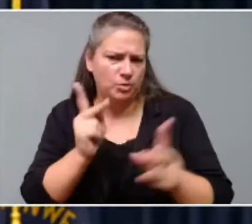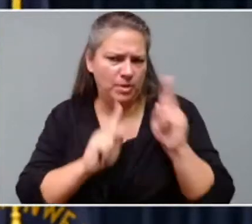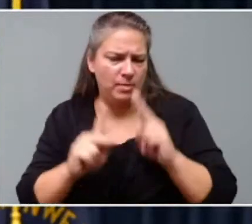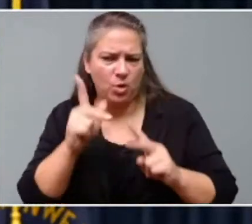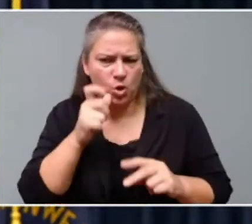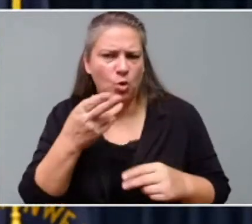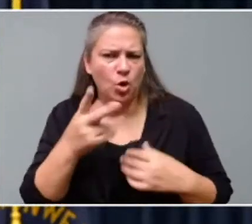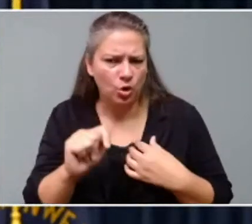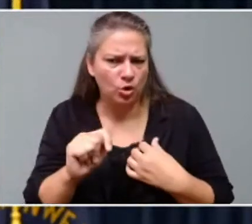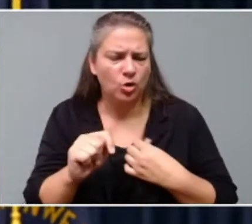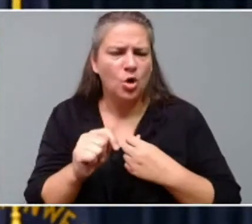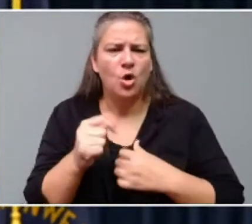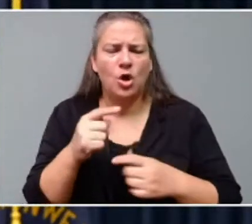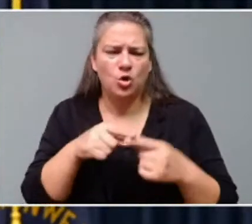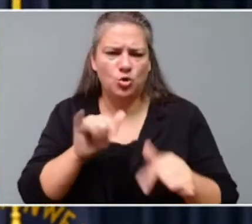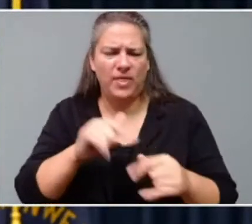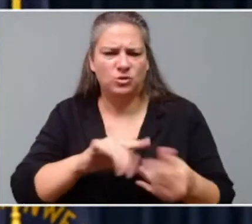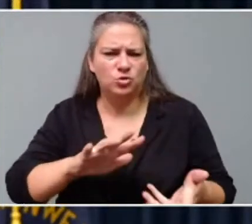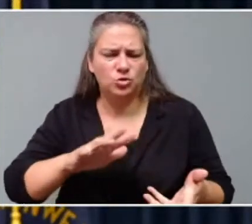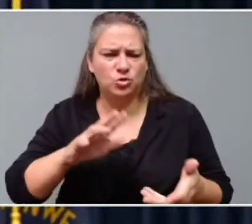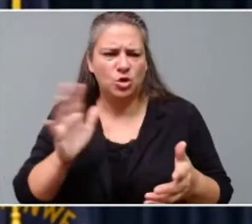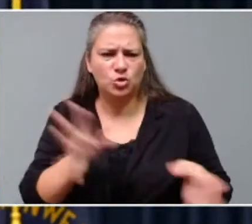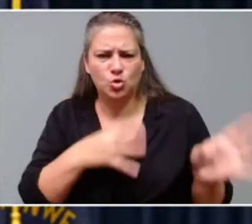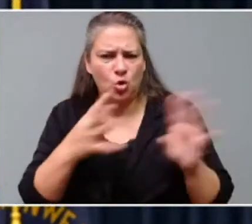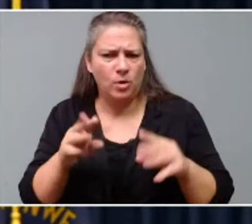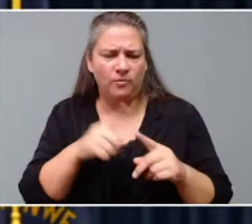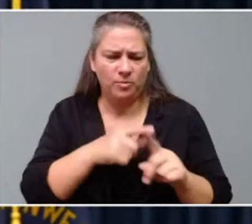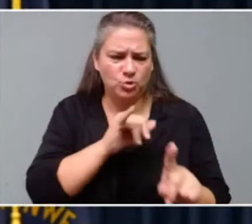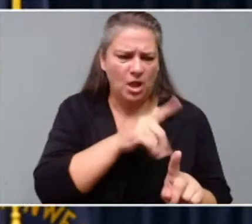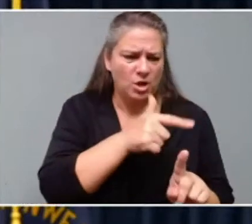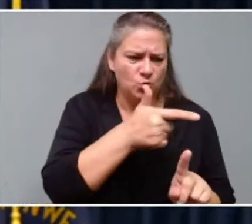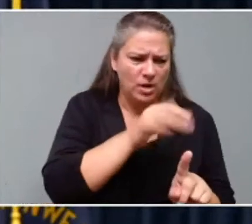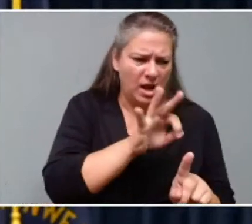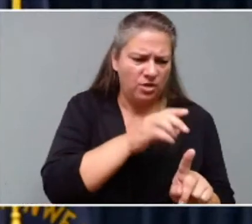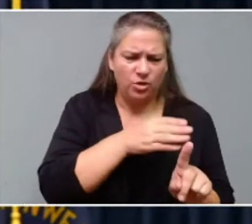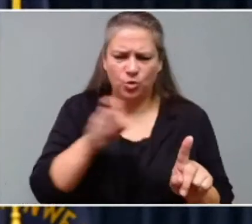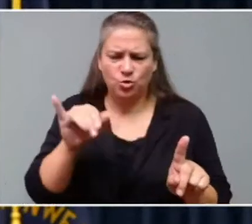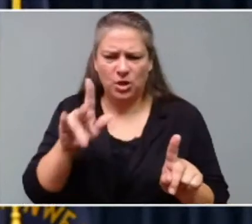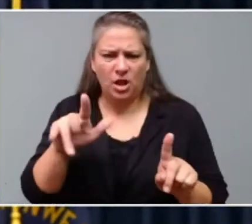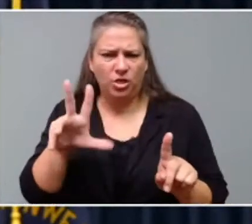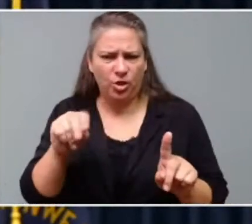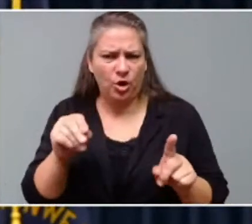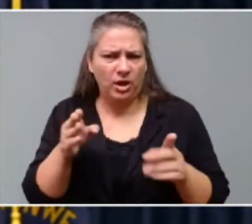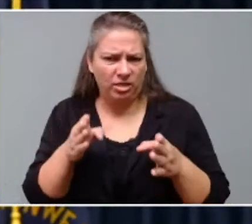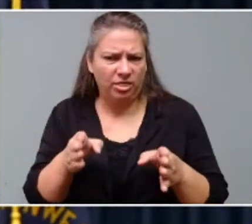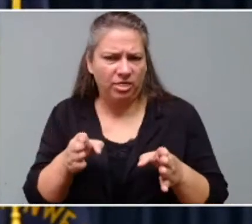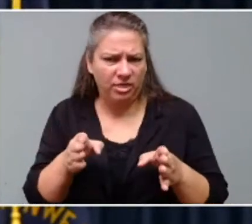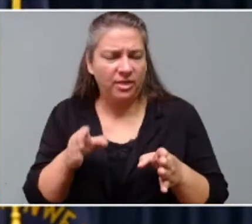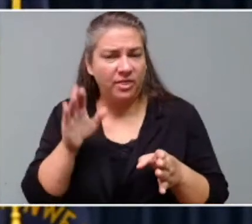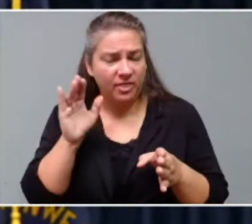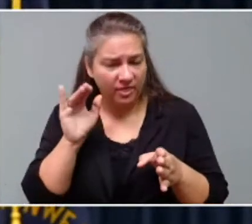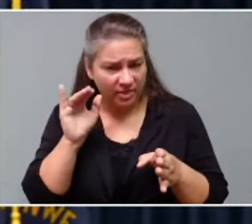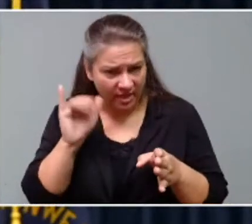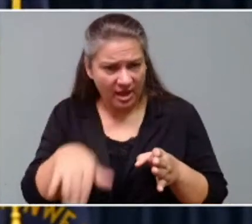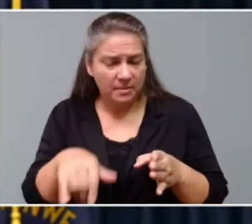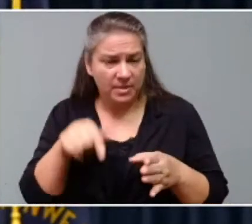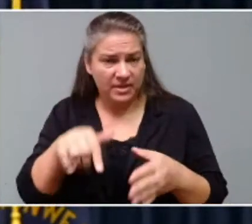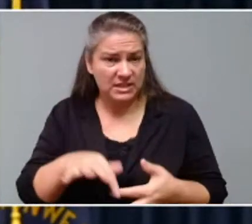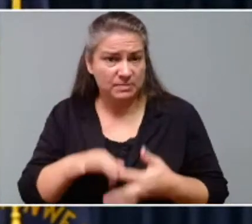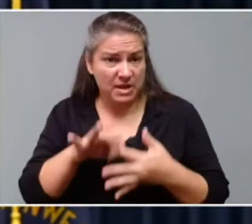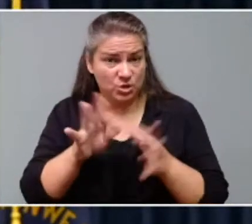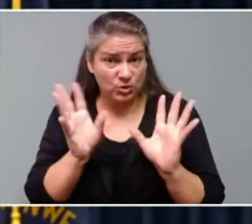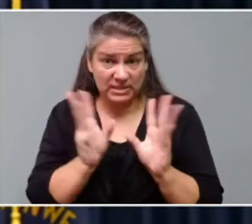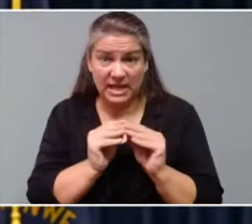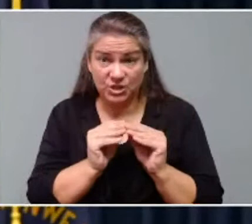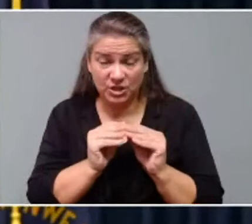in severe storms between July 29th and July 30th. That makes the part of this special session that would extend